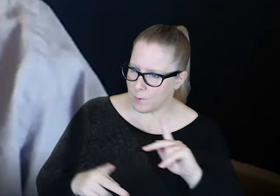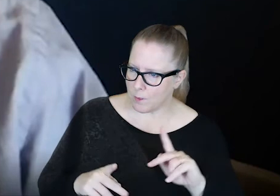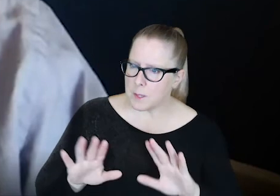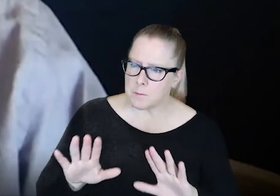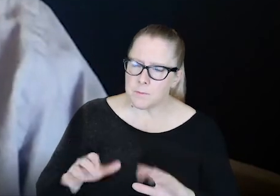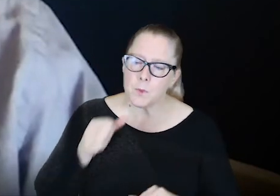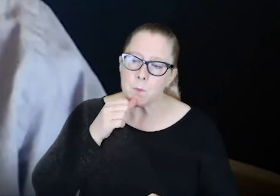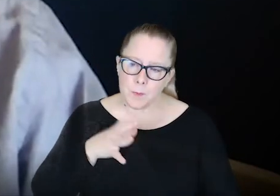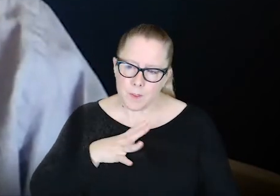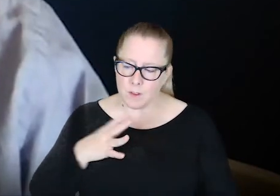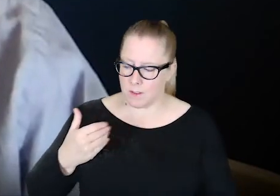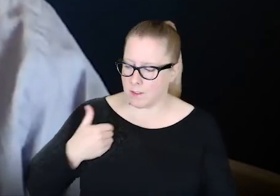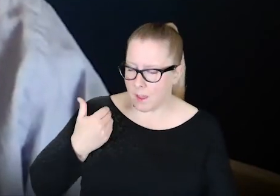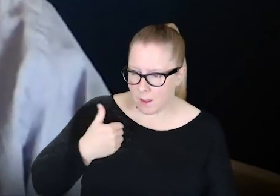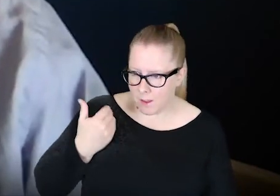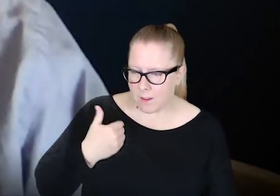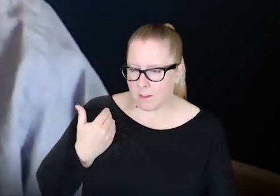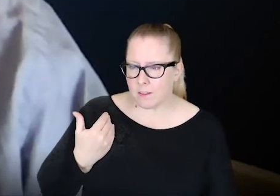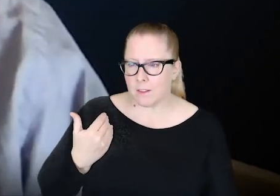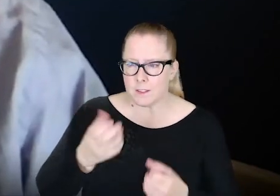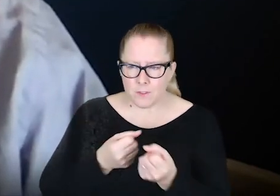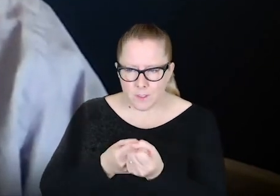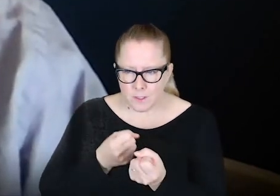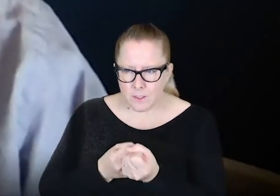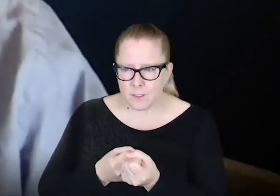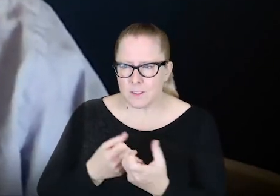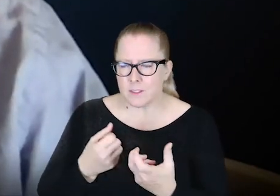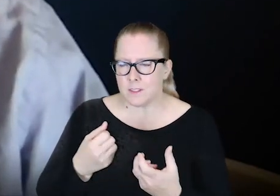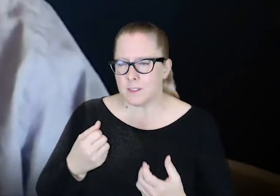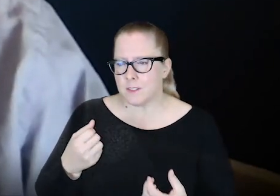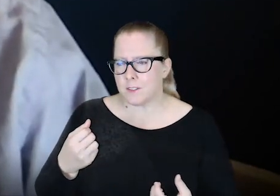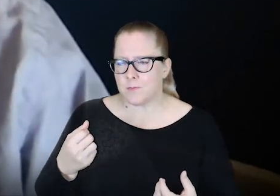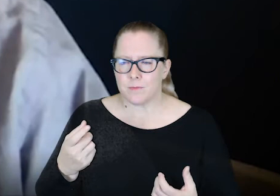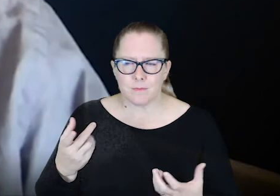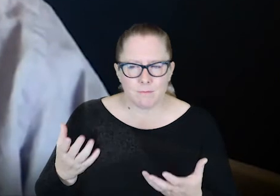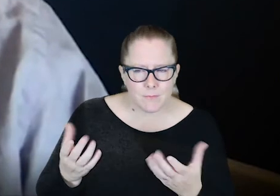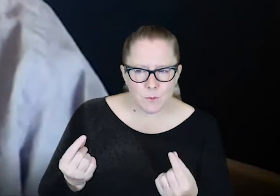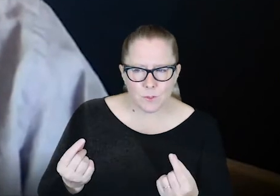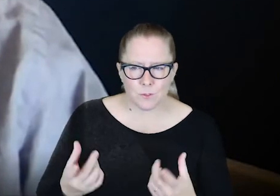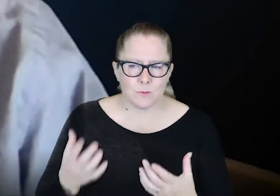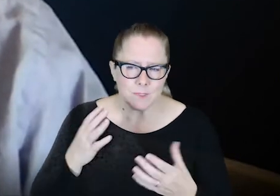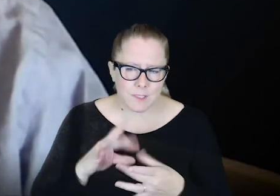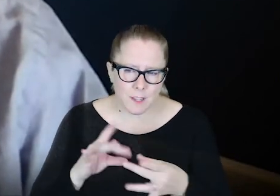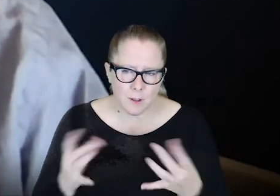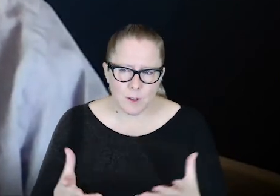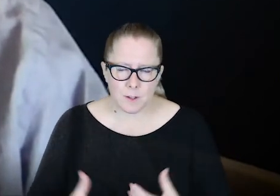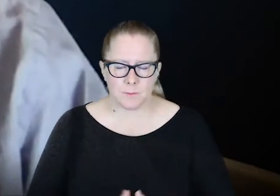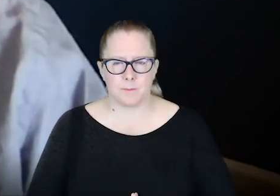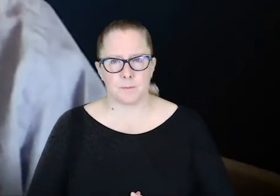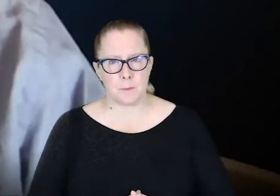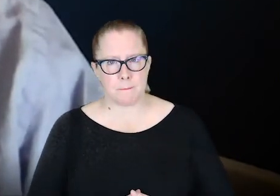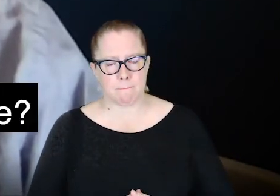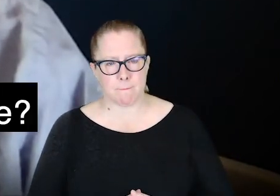leadership is incredible. I think that's a great example for young people. What would you tell young women